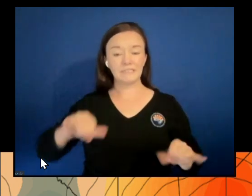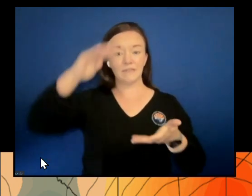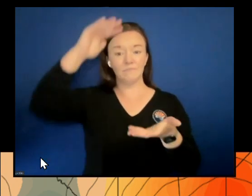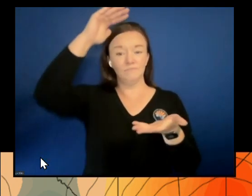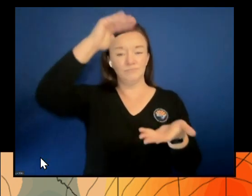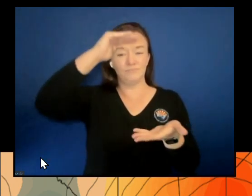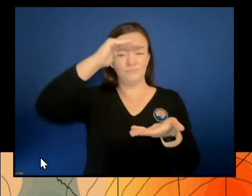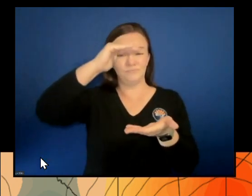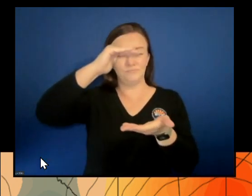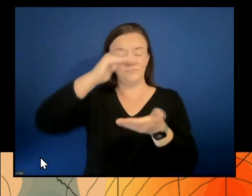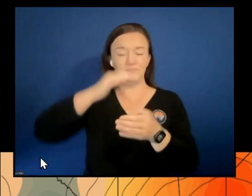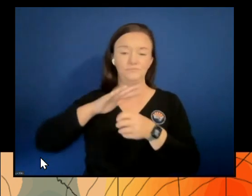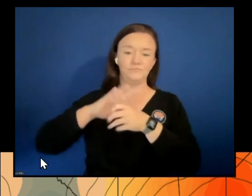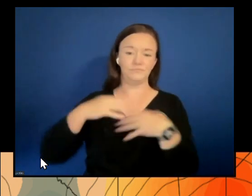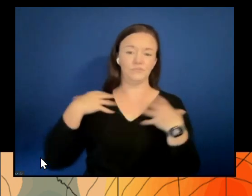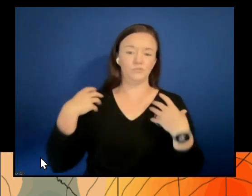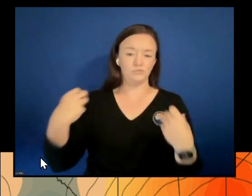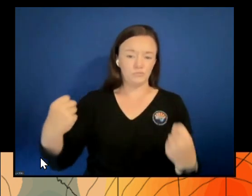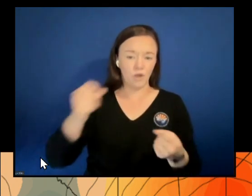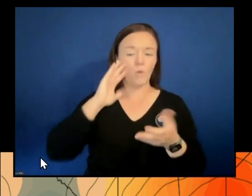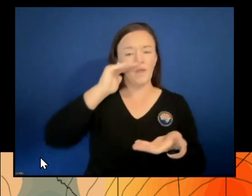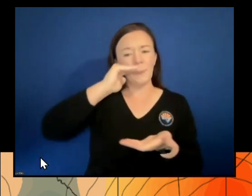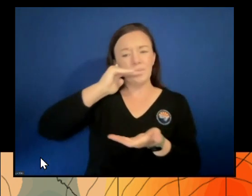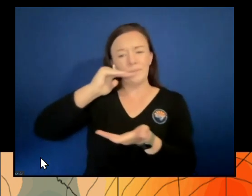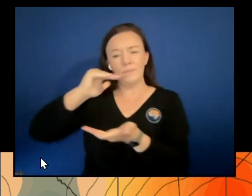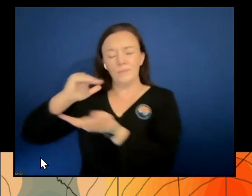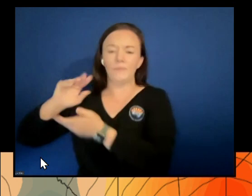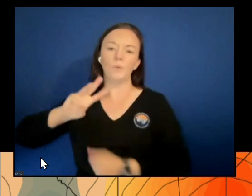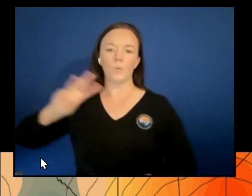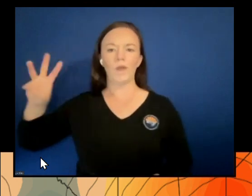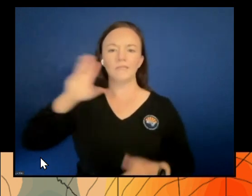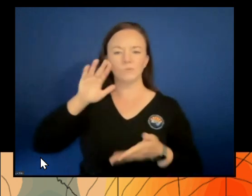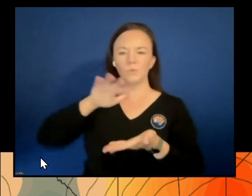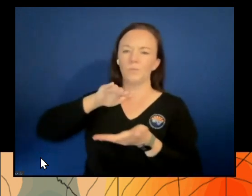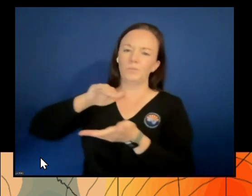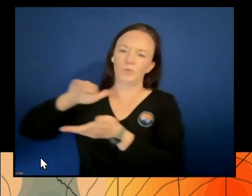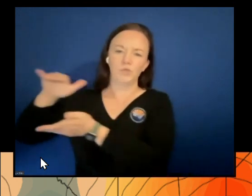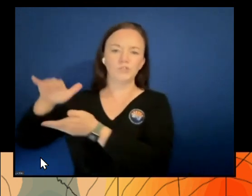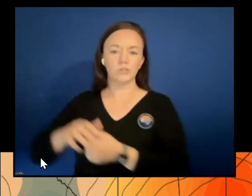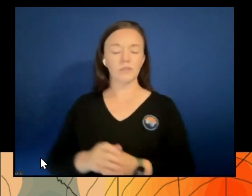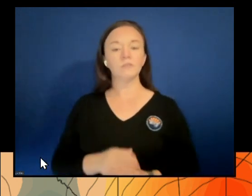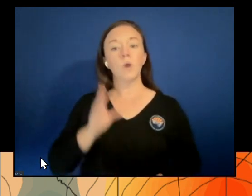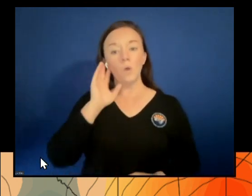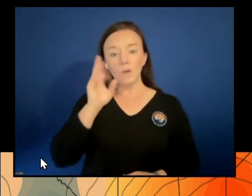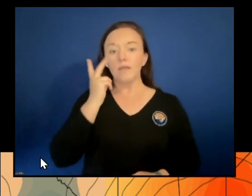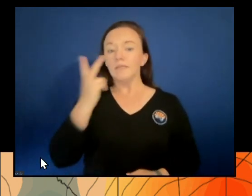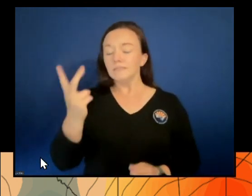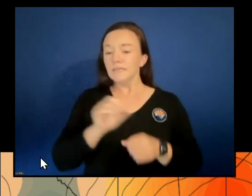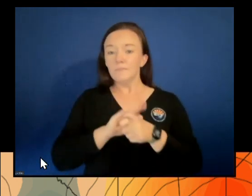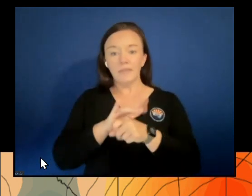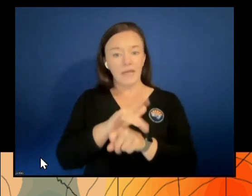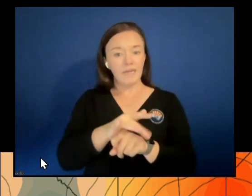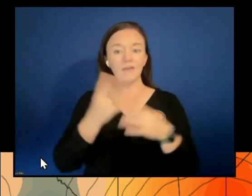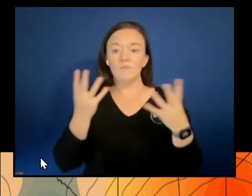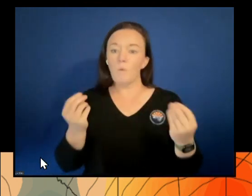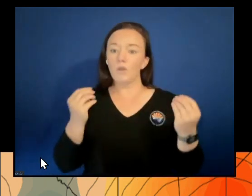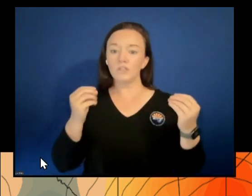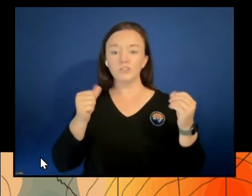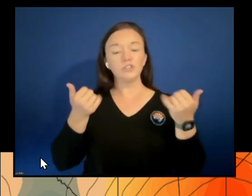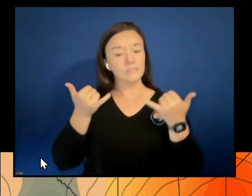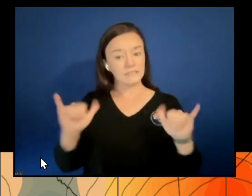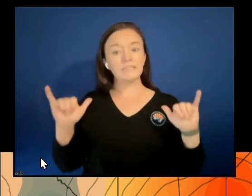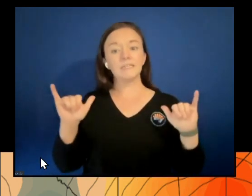So over the next few days, we're going to start continue to see plenty of moisture coming into the area. We go